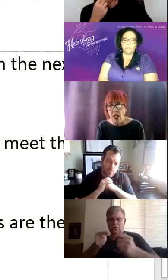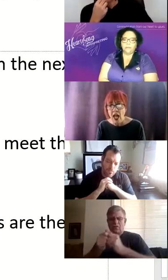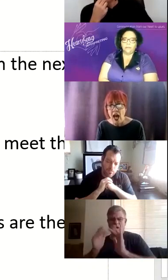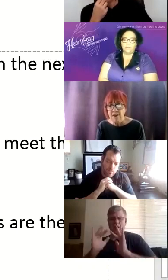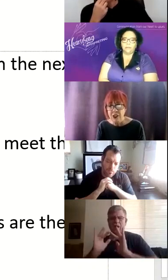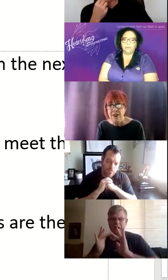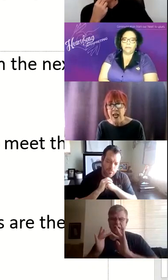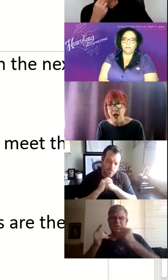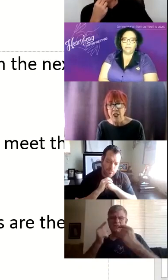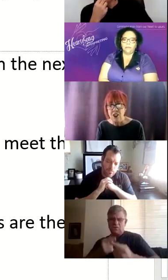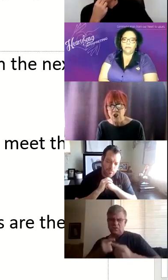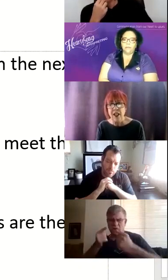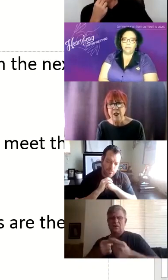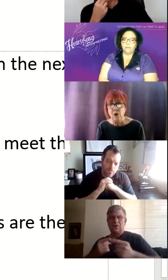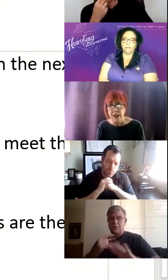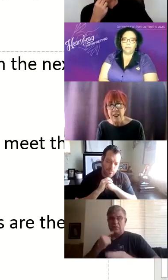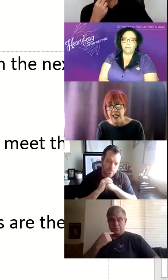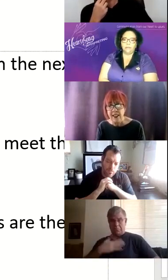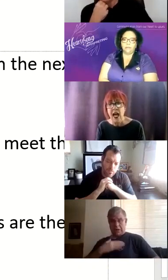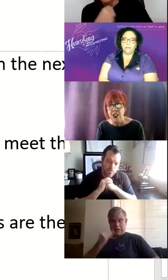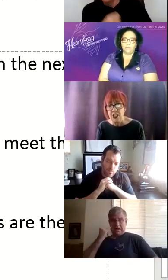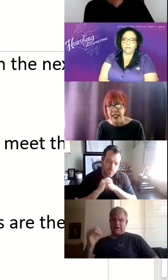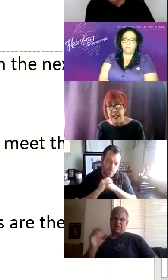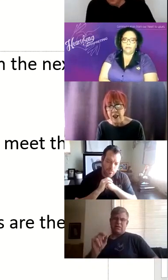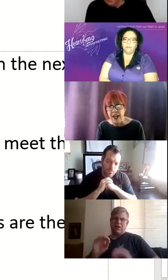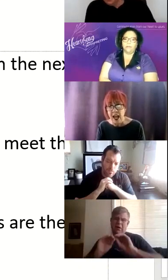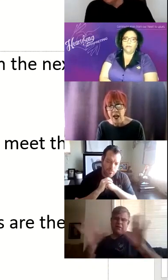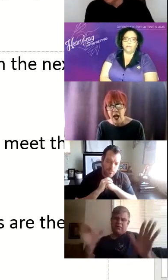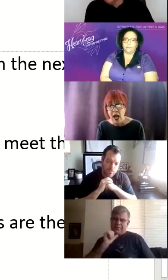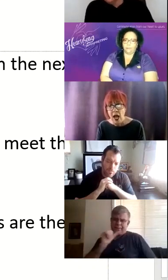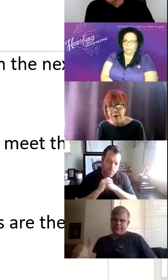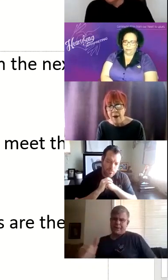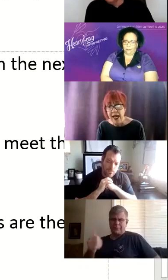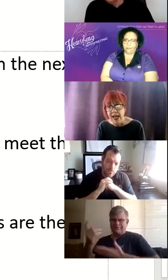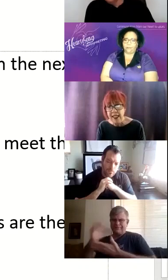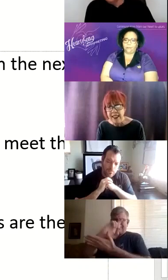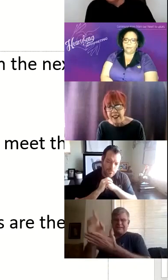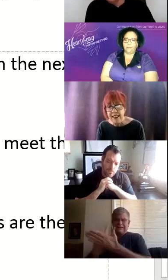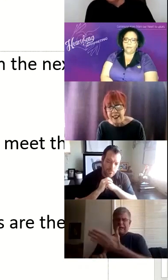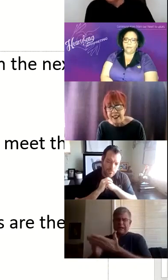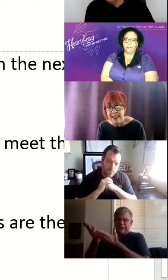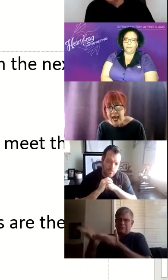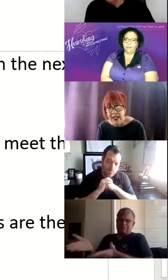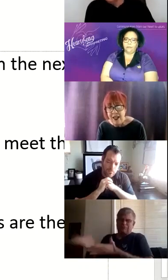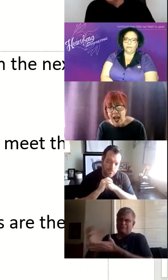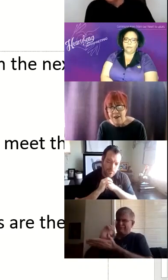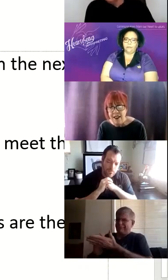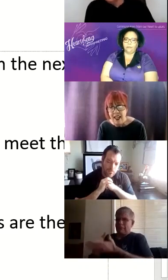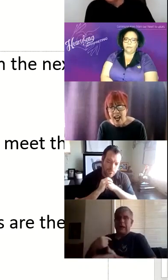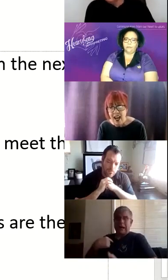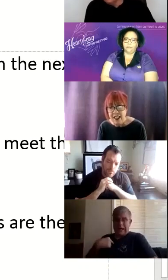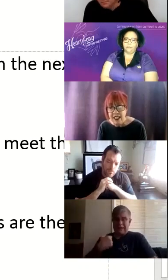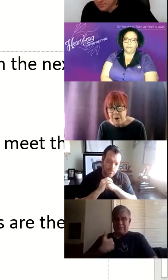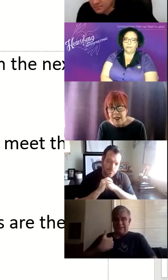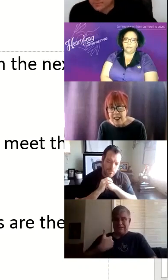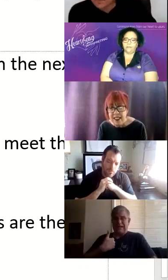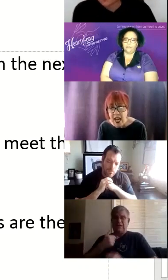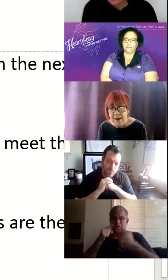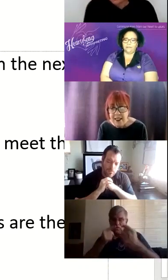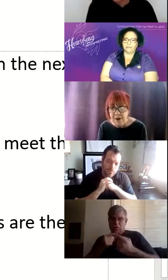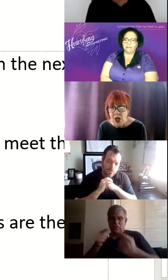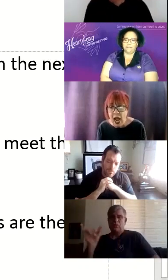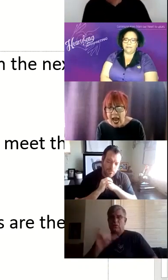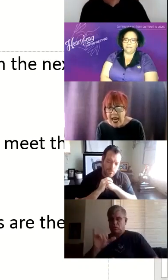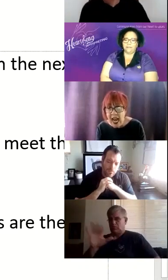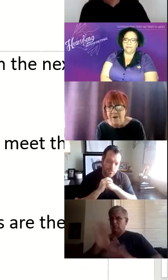are a lot of students out there struggling with the technology, the internet. I mean, my idea, it's not even, I mean, obvious, but the design